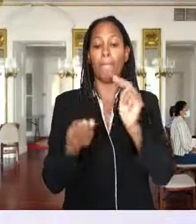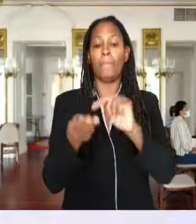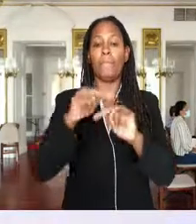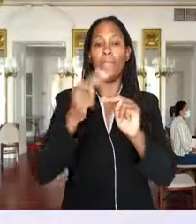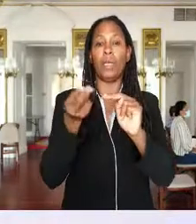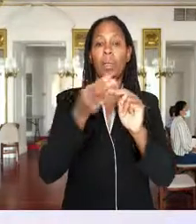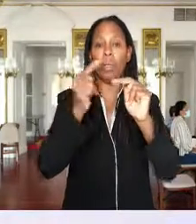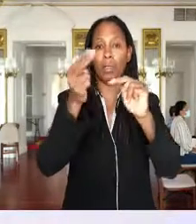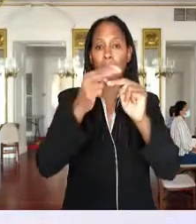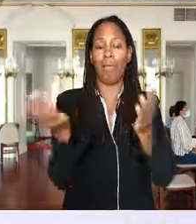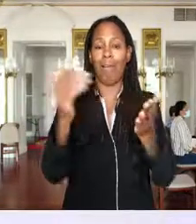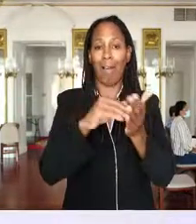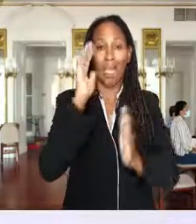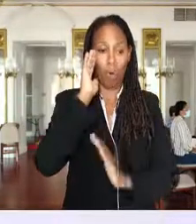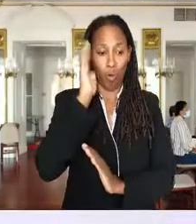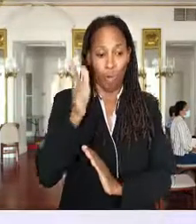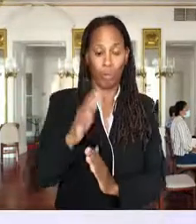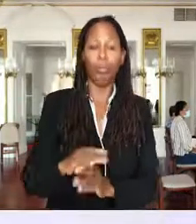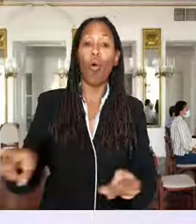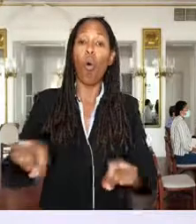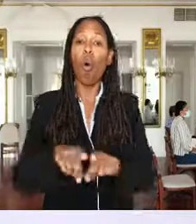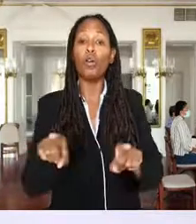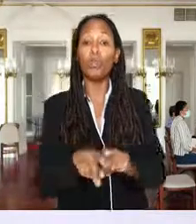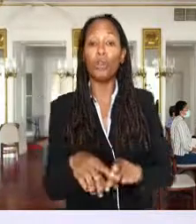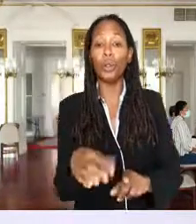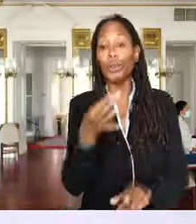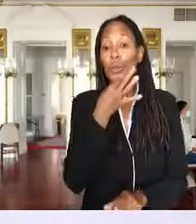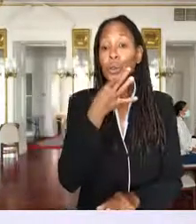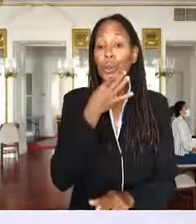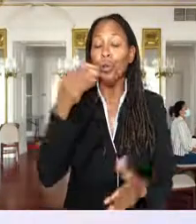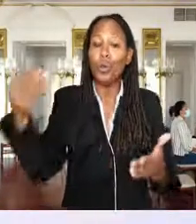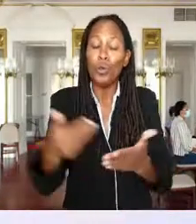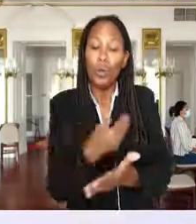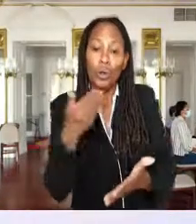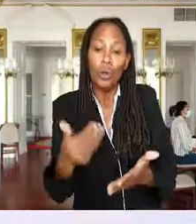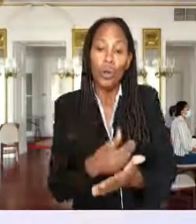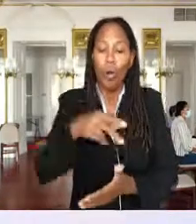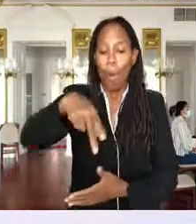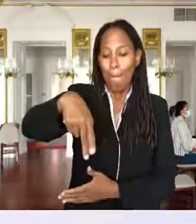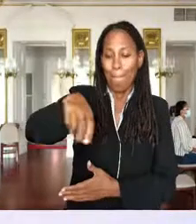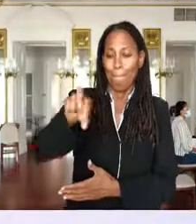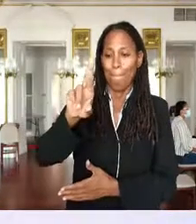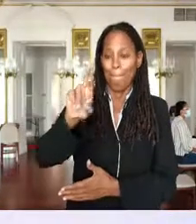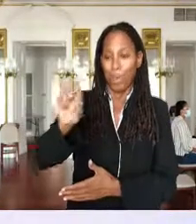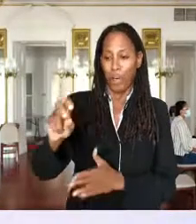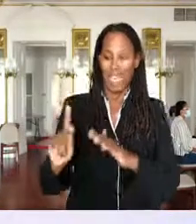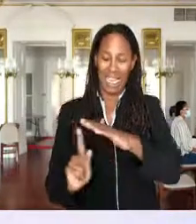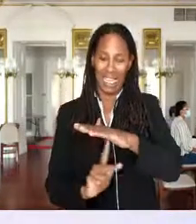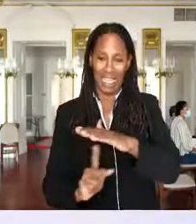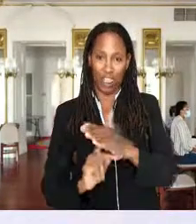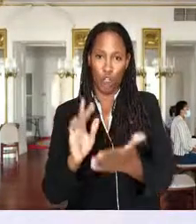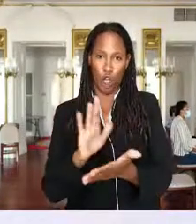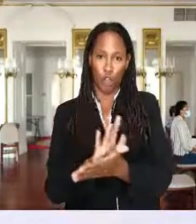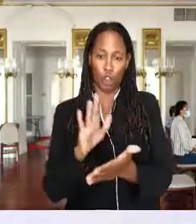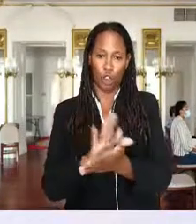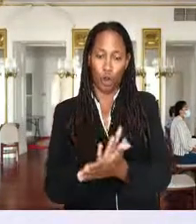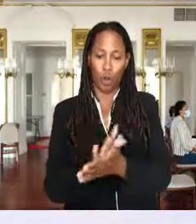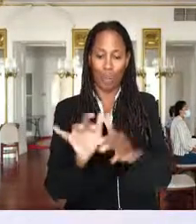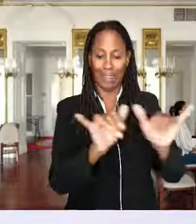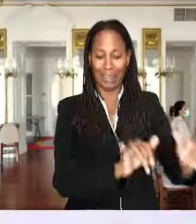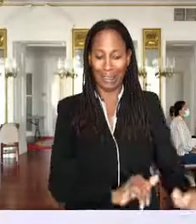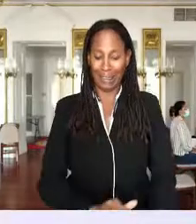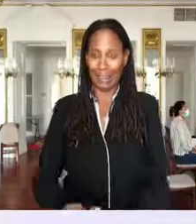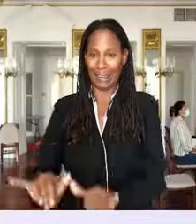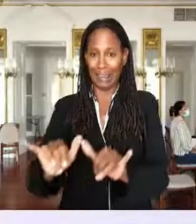Richards pre-K through 8 school on that campus. This will be the first school built in accordance with